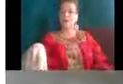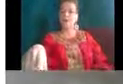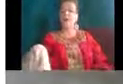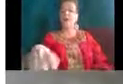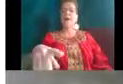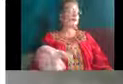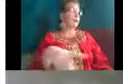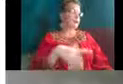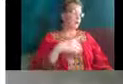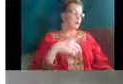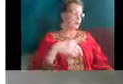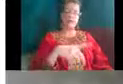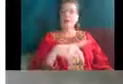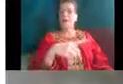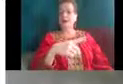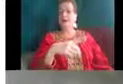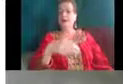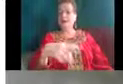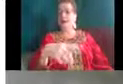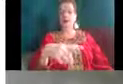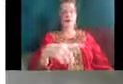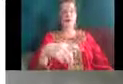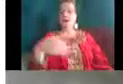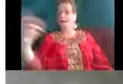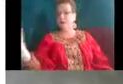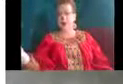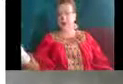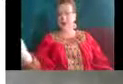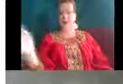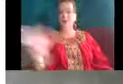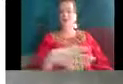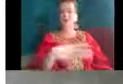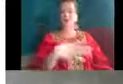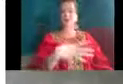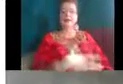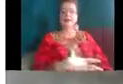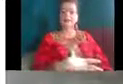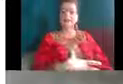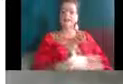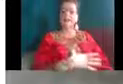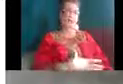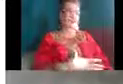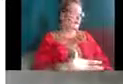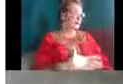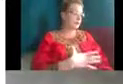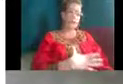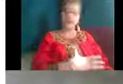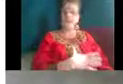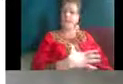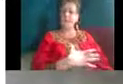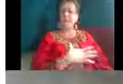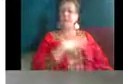tablet and you say alexa comma call someone else as long as it's been linked as a contact